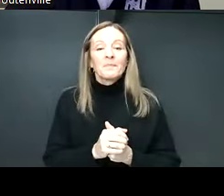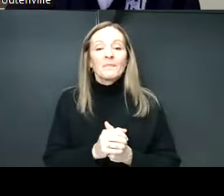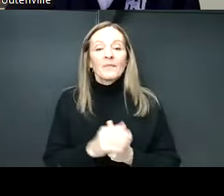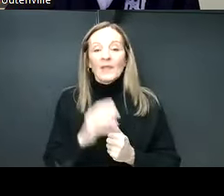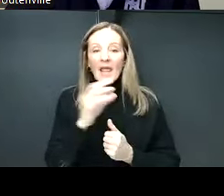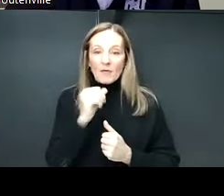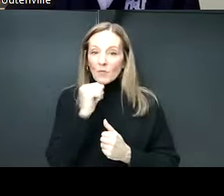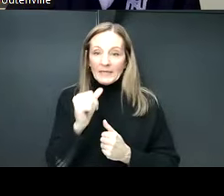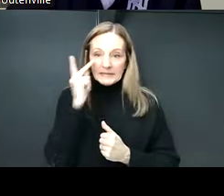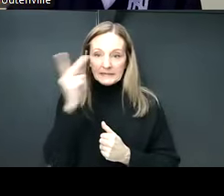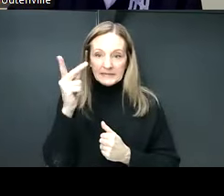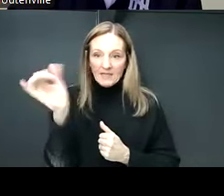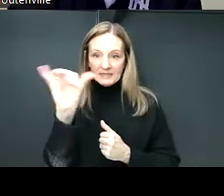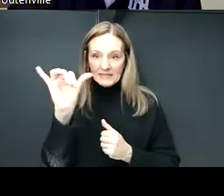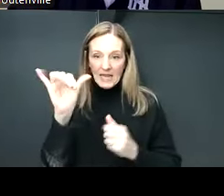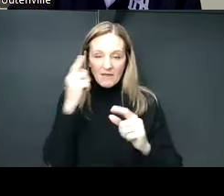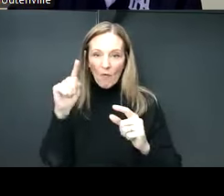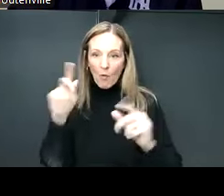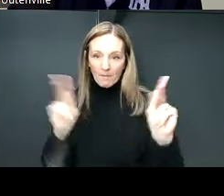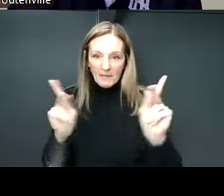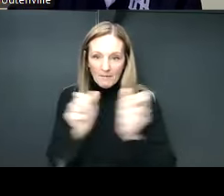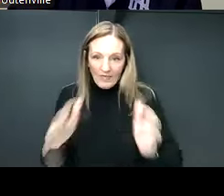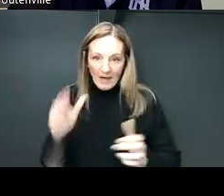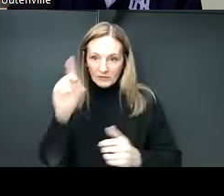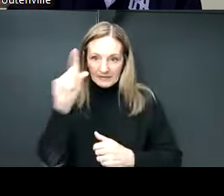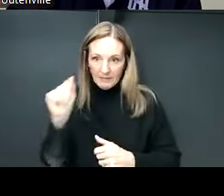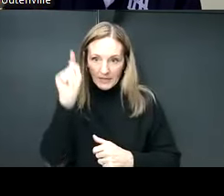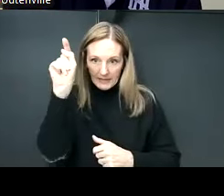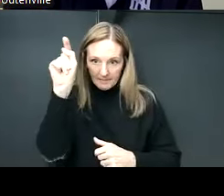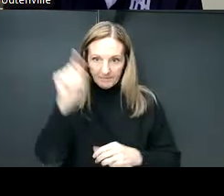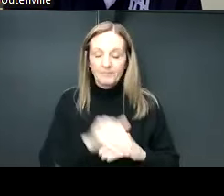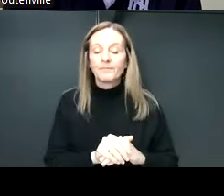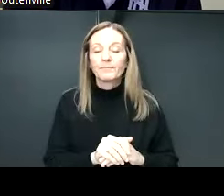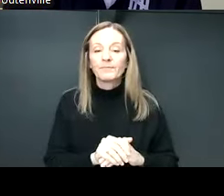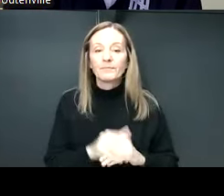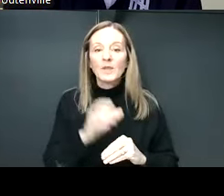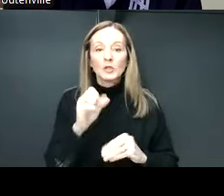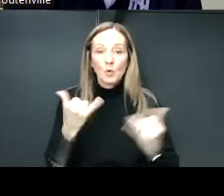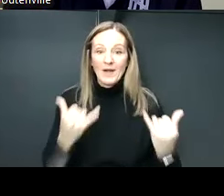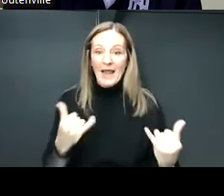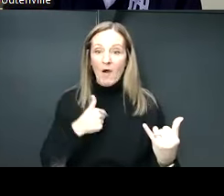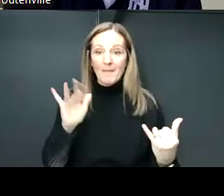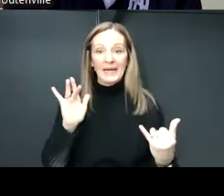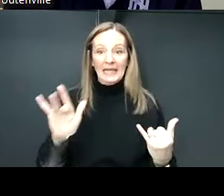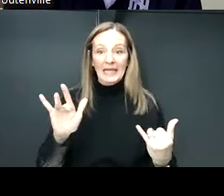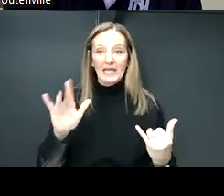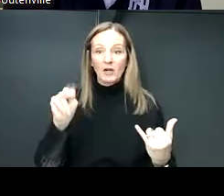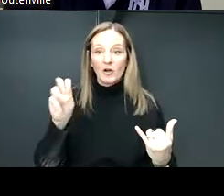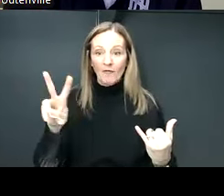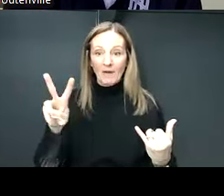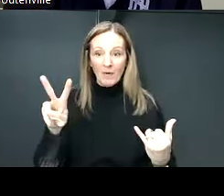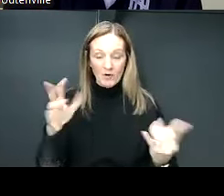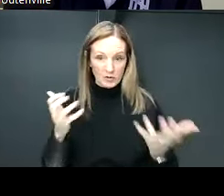see the same for people without disability. So I'm going to click in November. Anybody want to take a